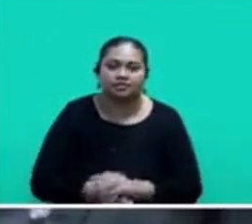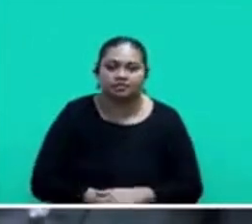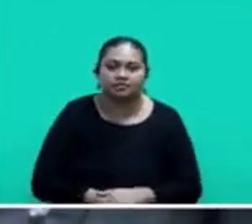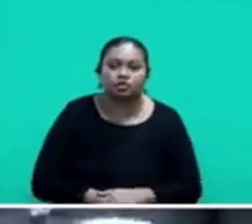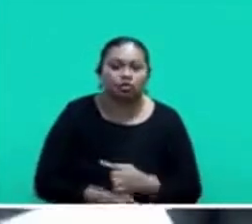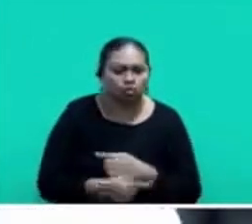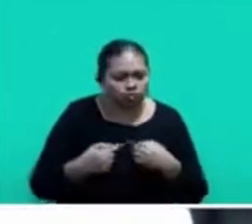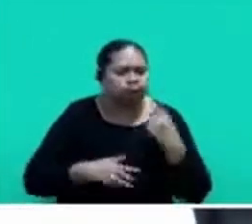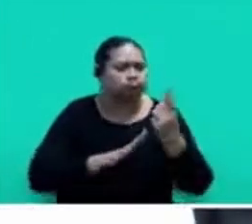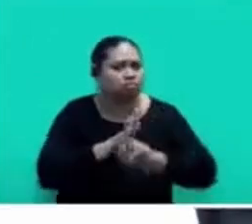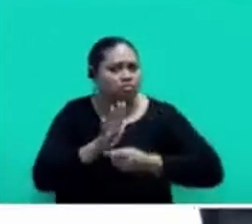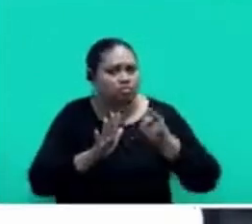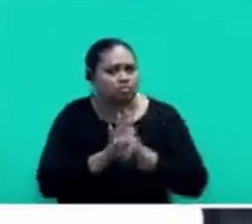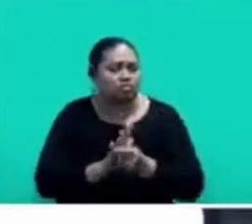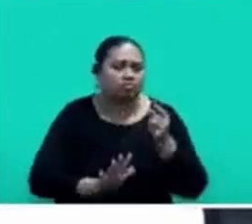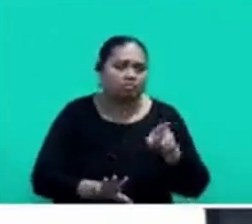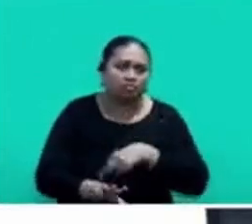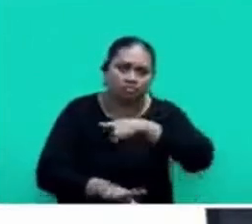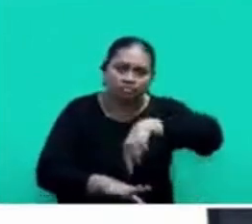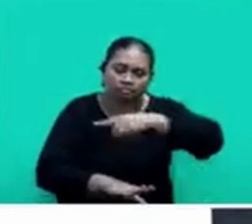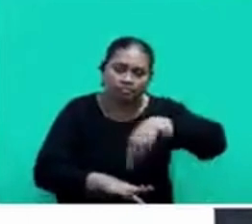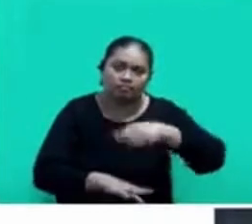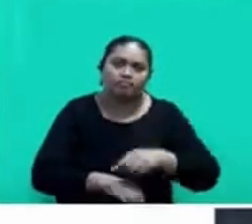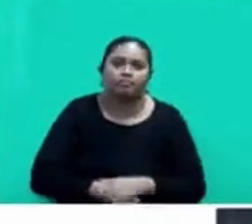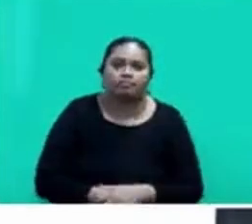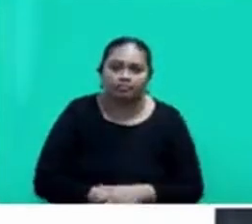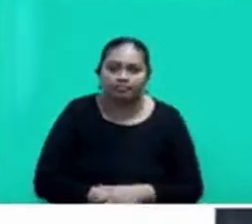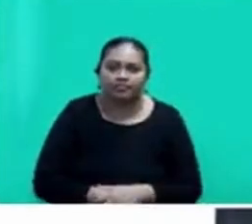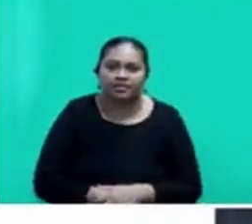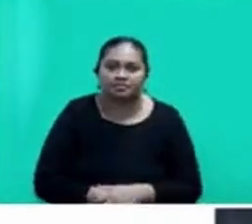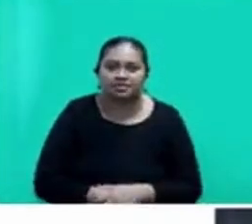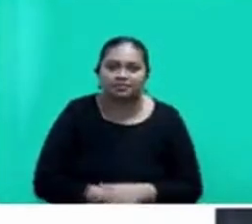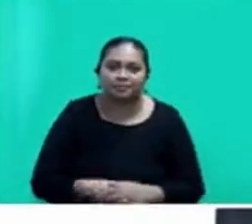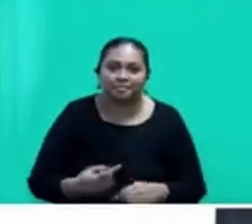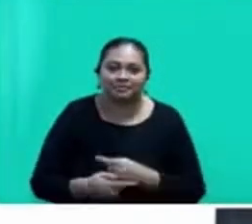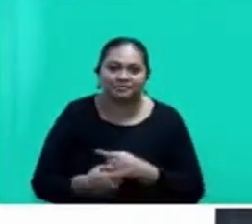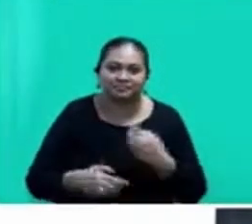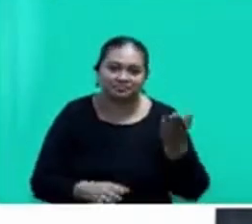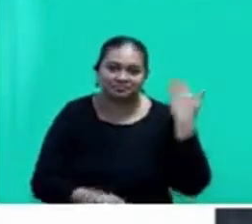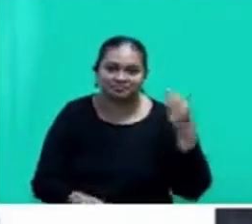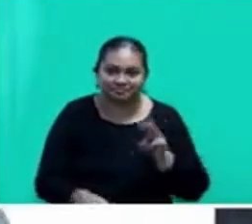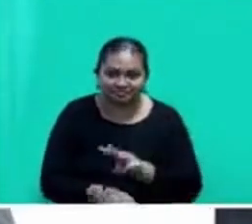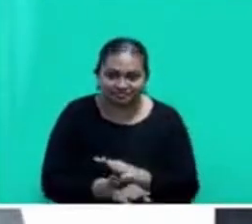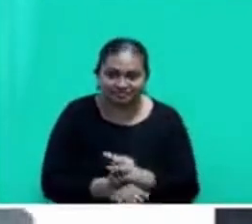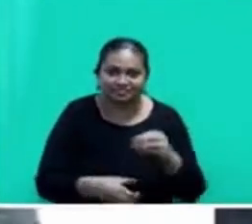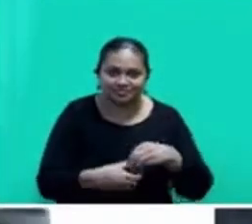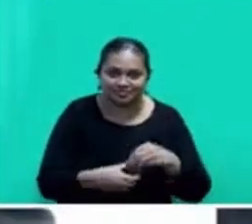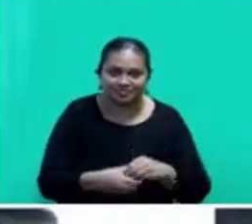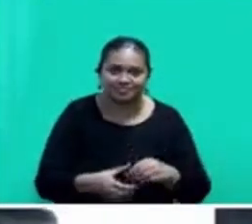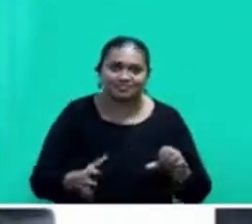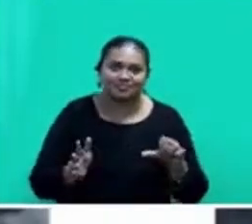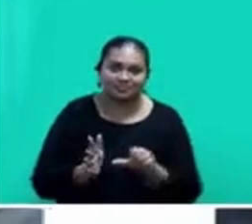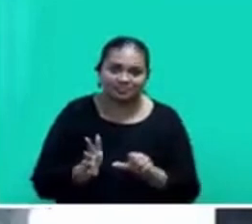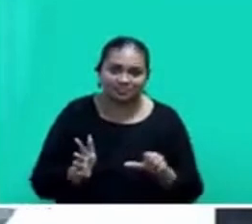We've had long hours with civil servants, including ministers and permanent secretaries, over the last two months, including long and tough negotiations.